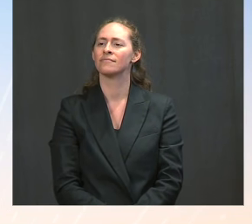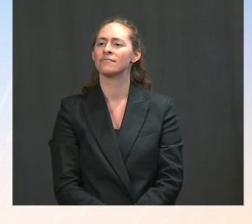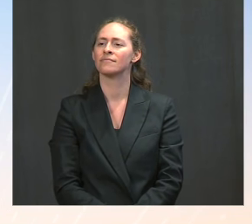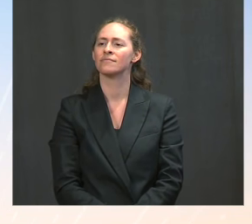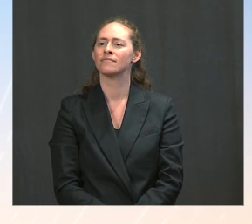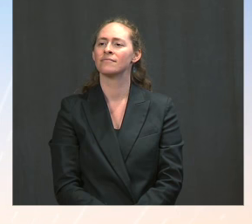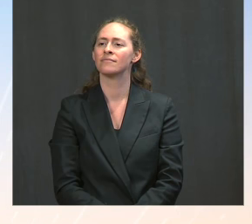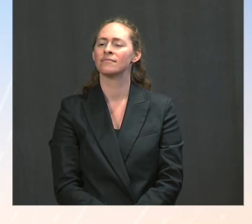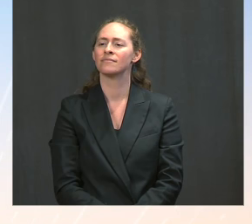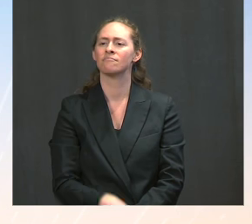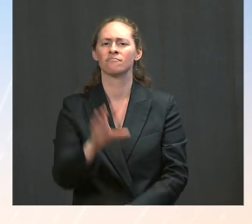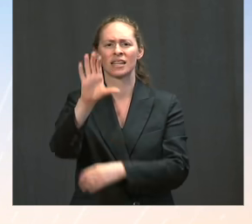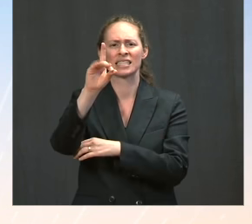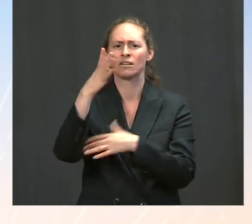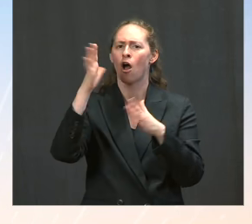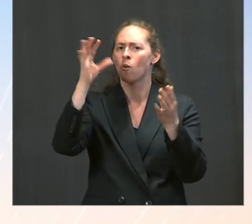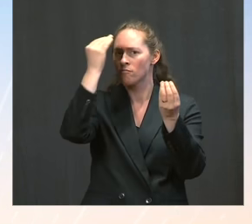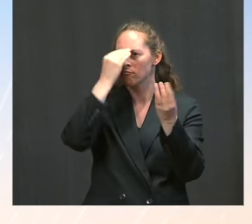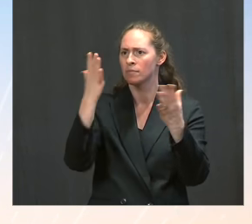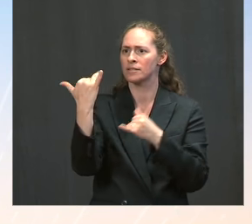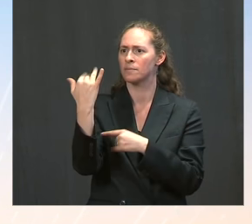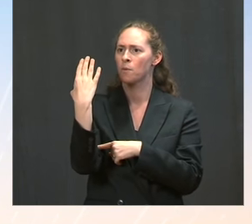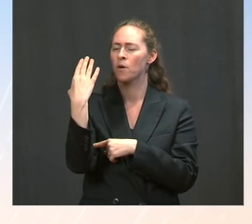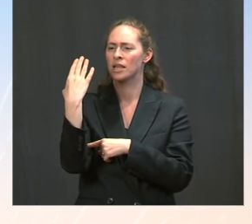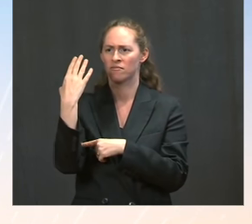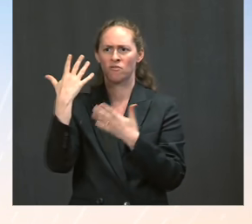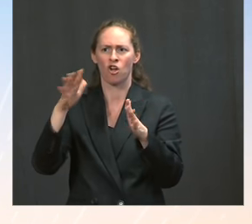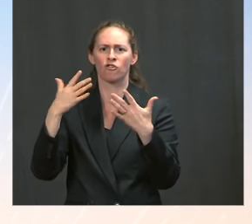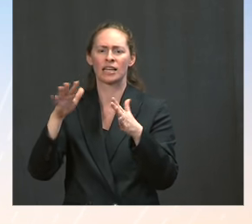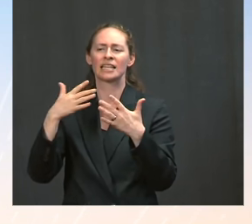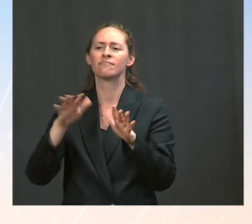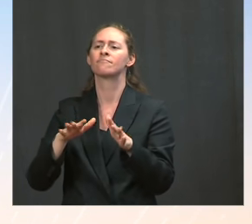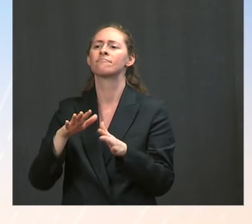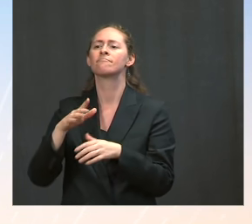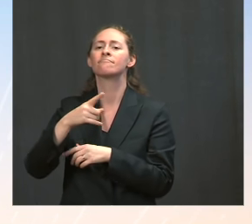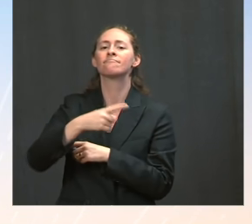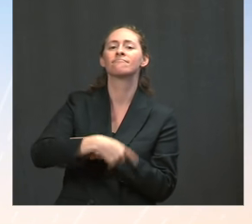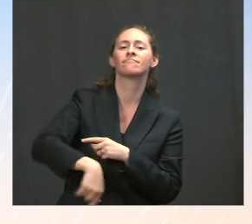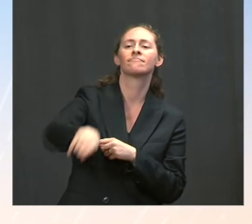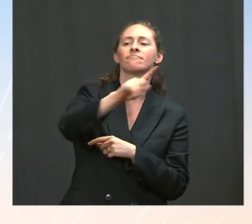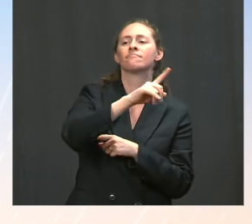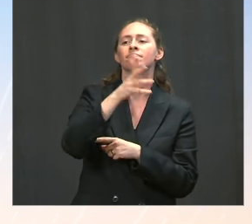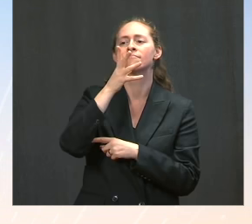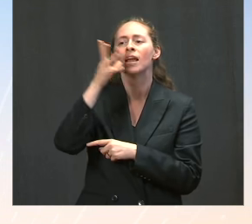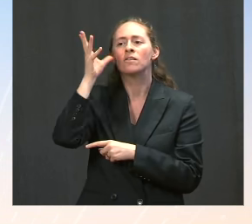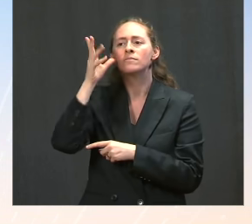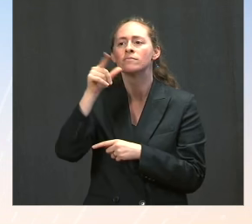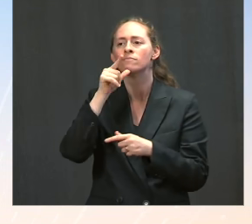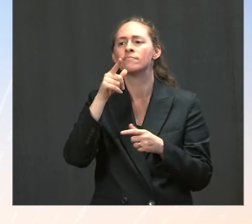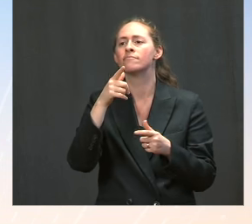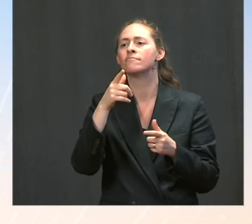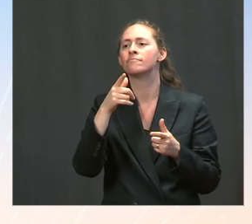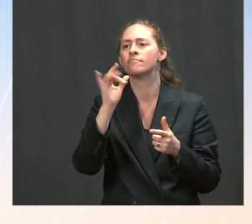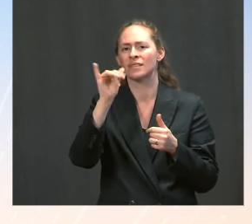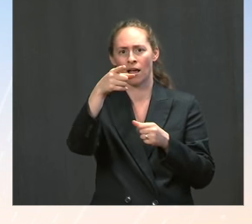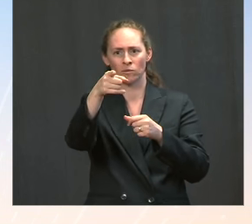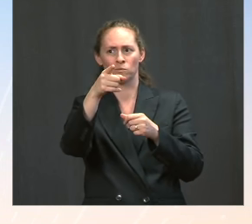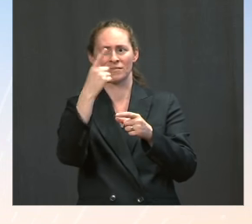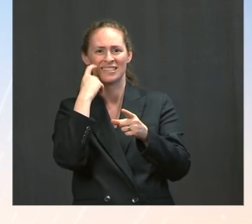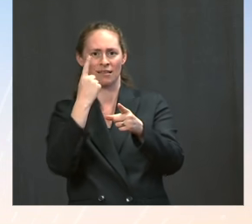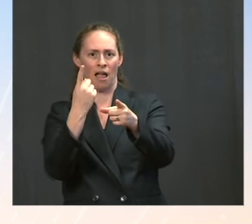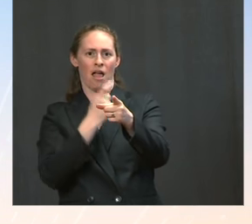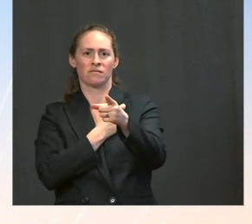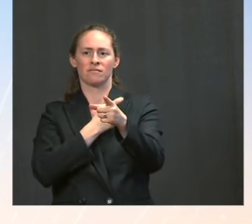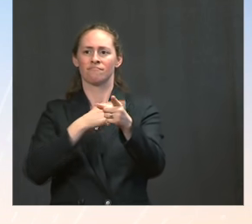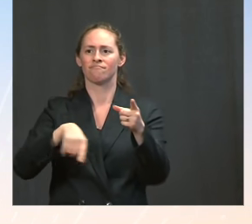that it is important. Even as parents, as Karen was asking about before, when you have kids, you're not wearing a mask. I'm not wearing a mask at the playground, or I'm not